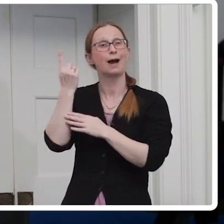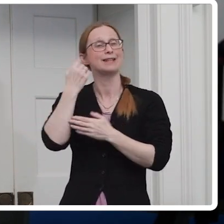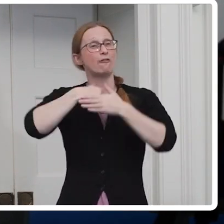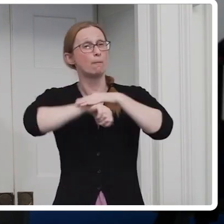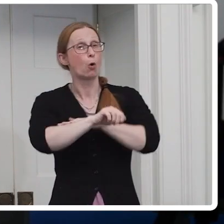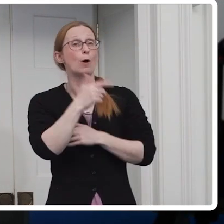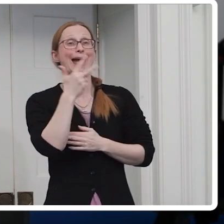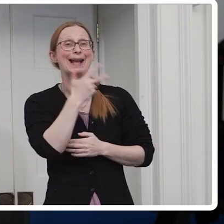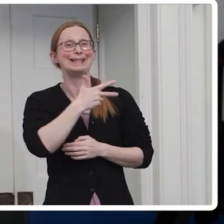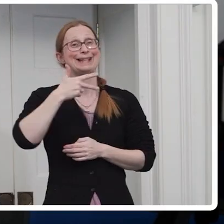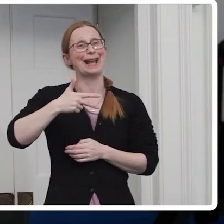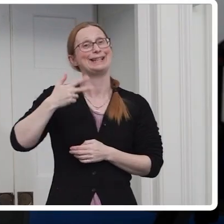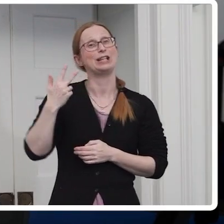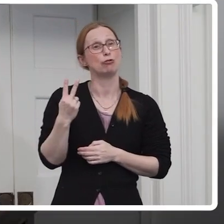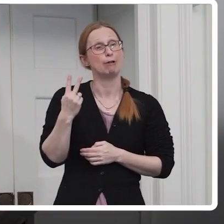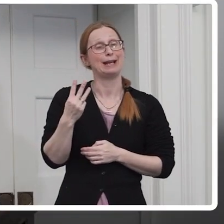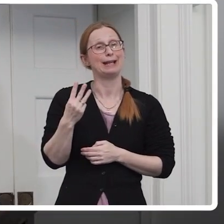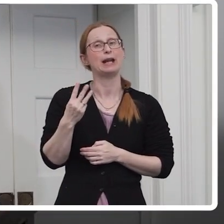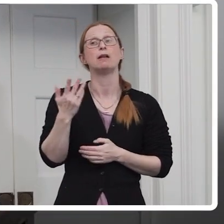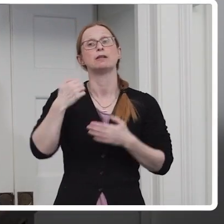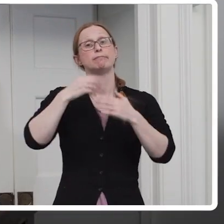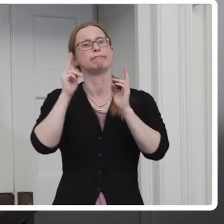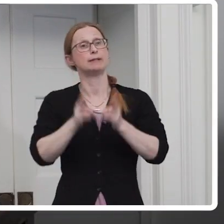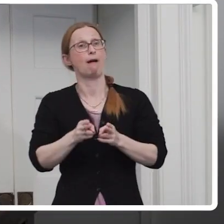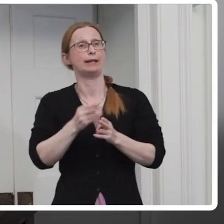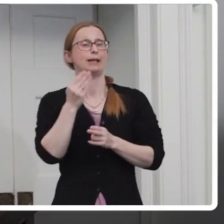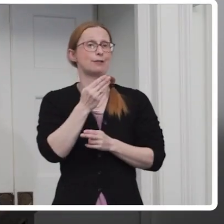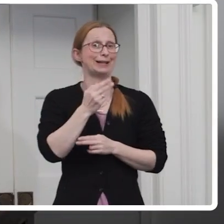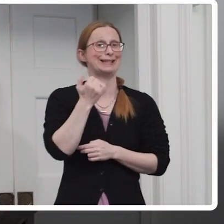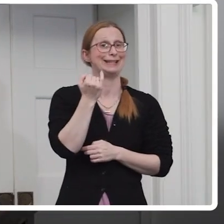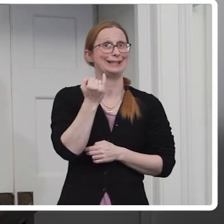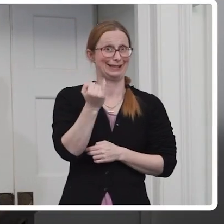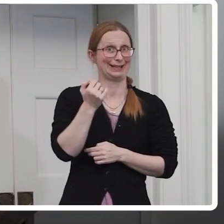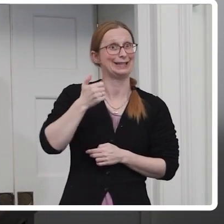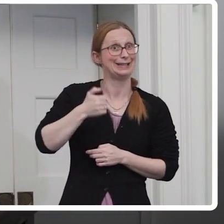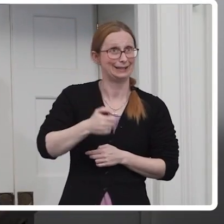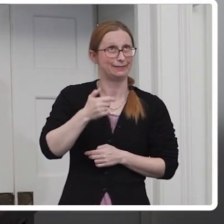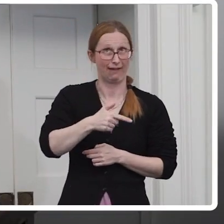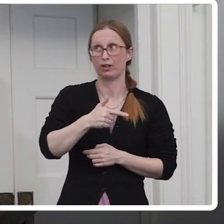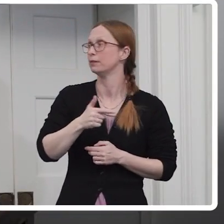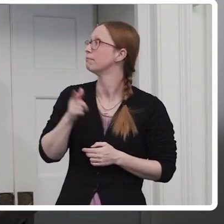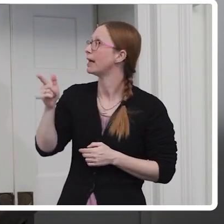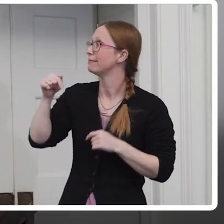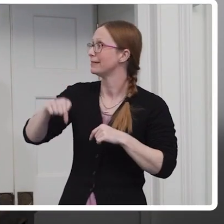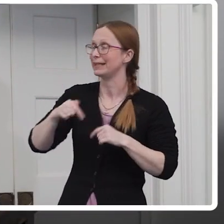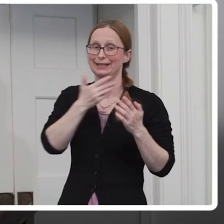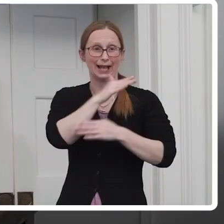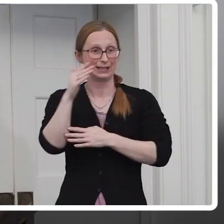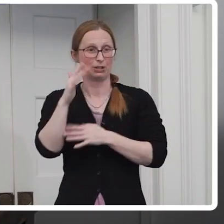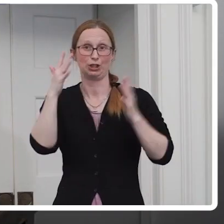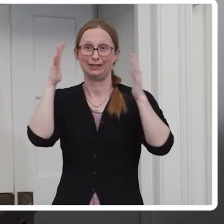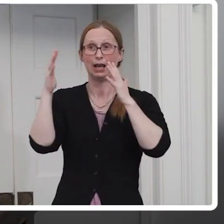how this came about. She was born in 1883 and she died in 1967. And this exhibition celebrates